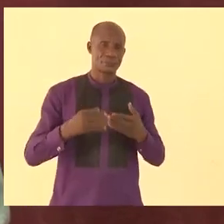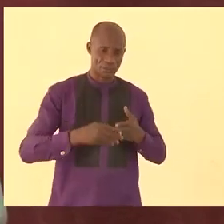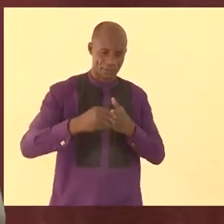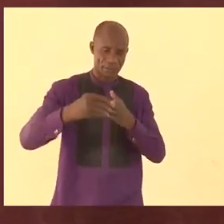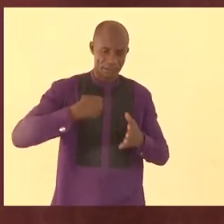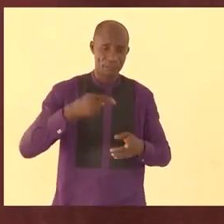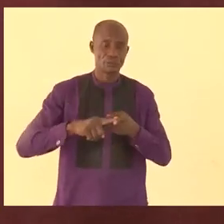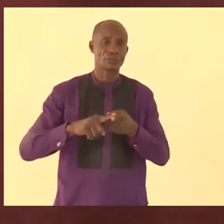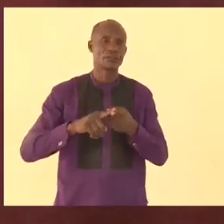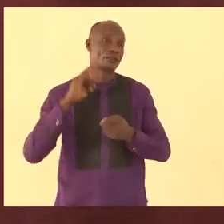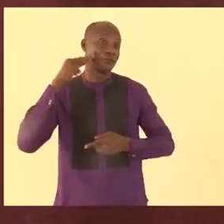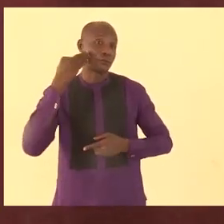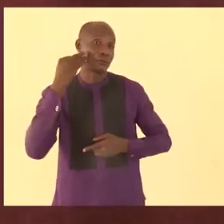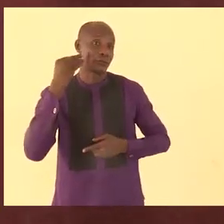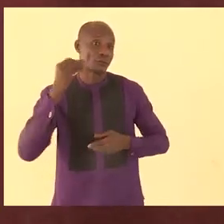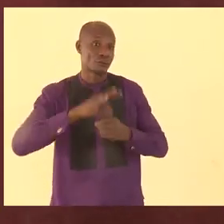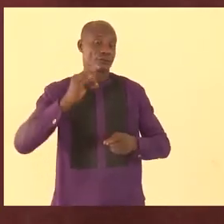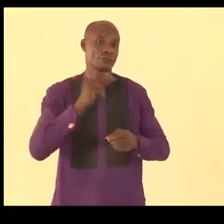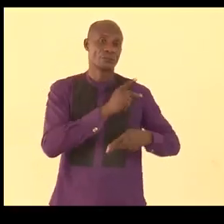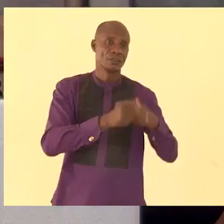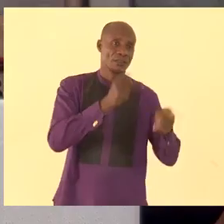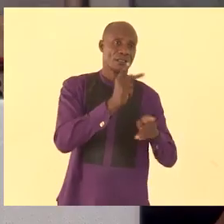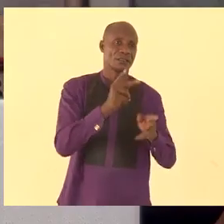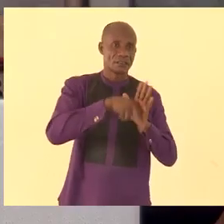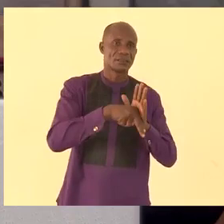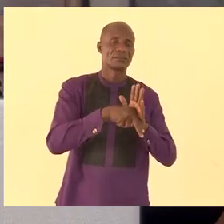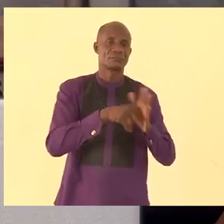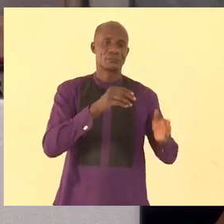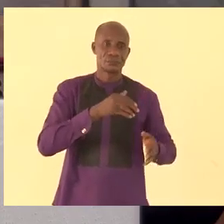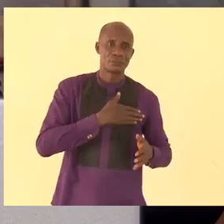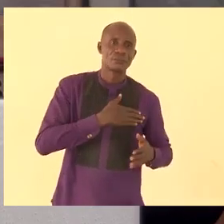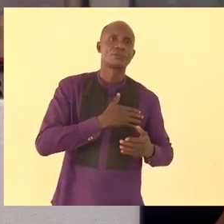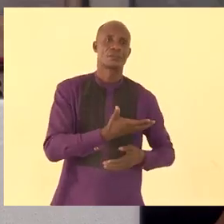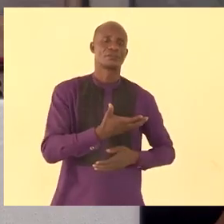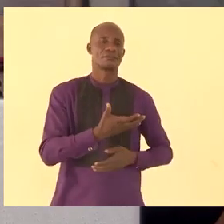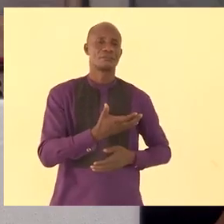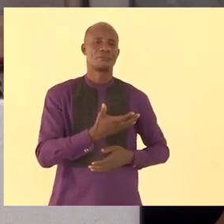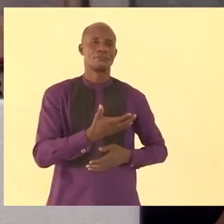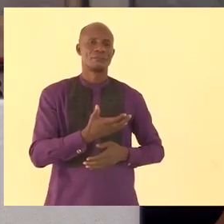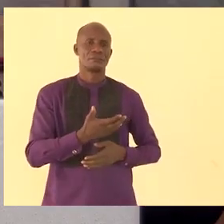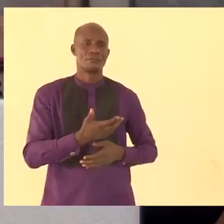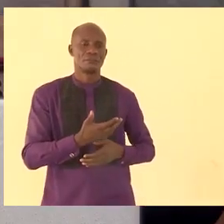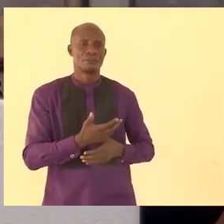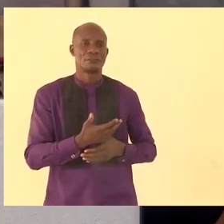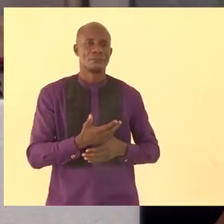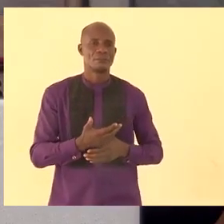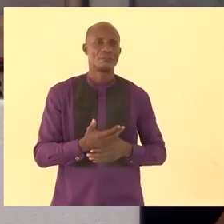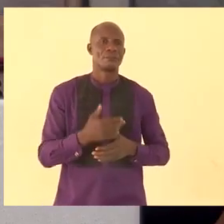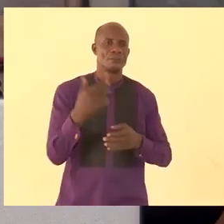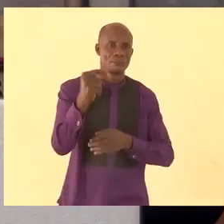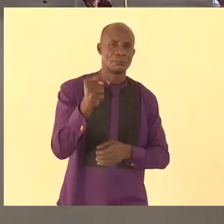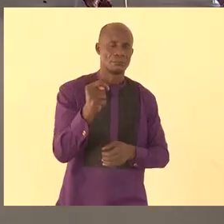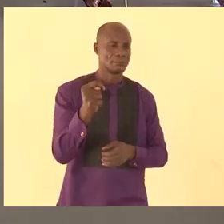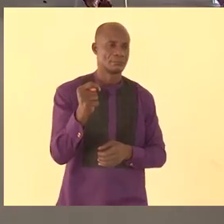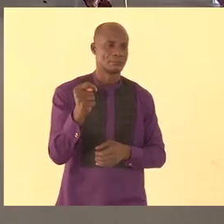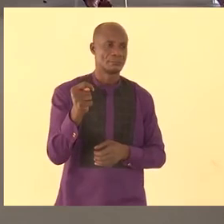fruit of the Spirit. It talks about kindness, love, charity, and the rest of it. And said, you cultivate it.